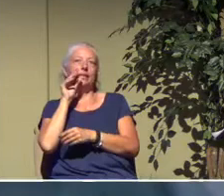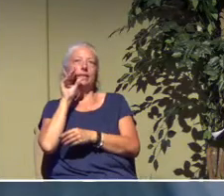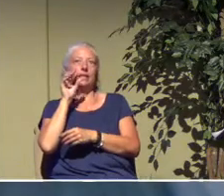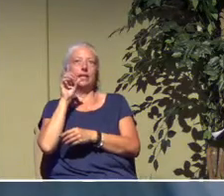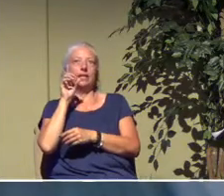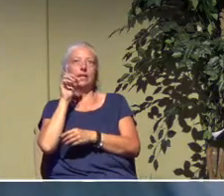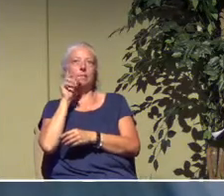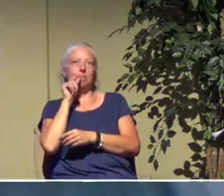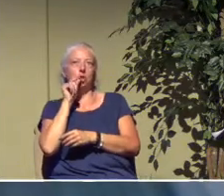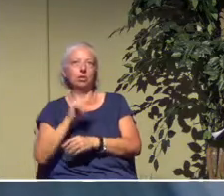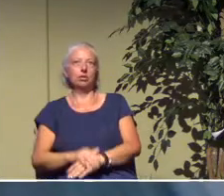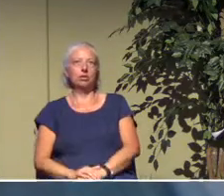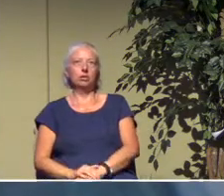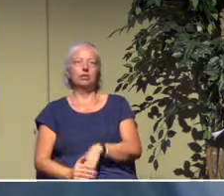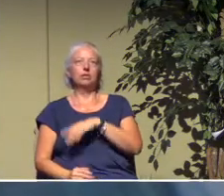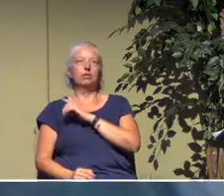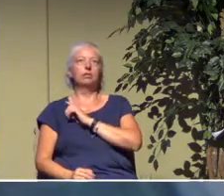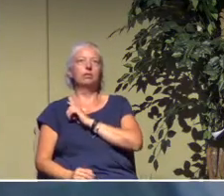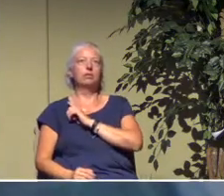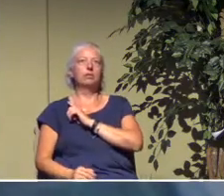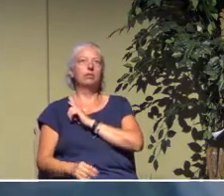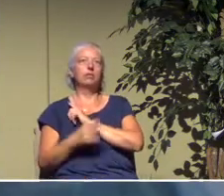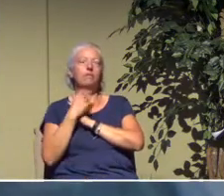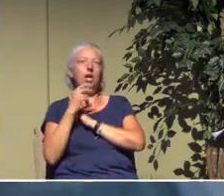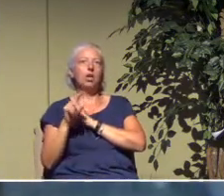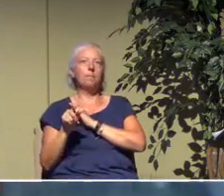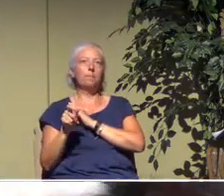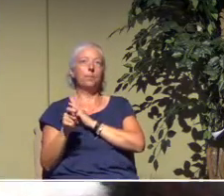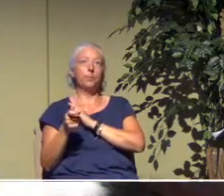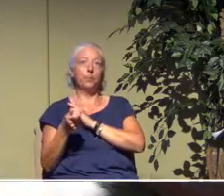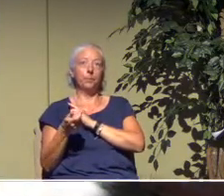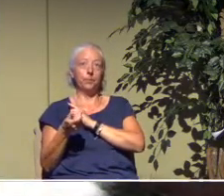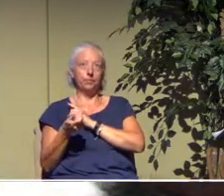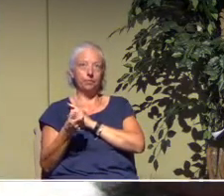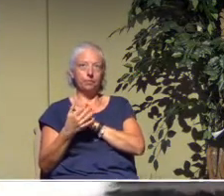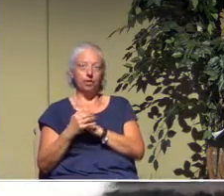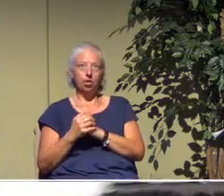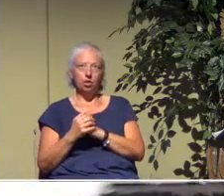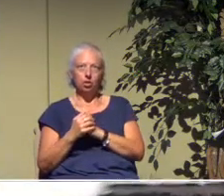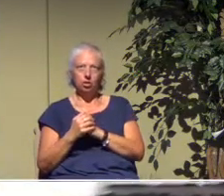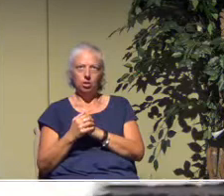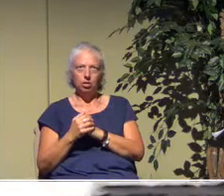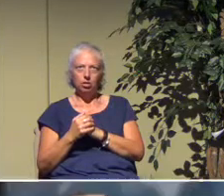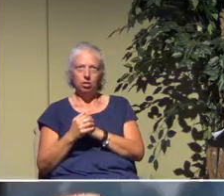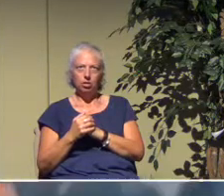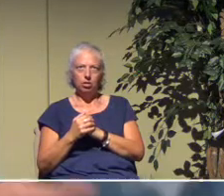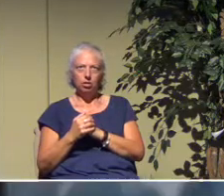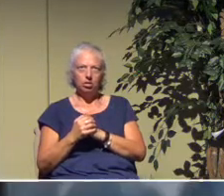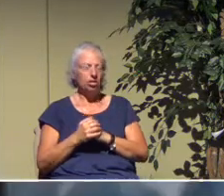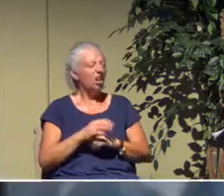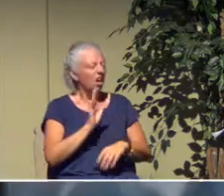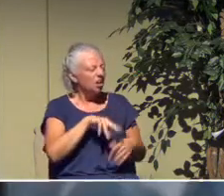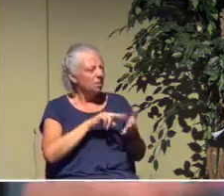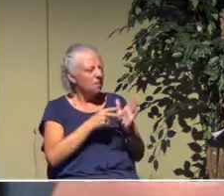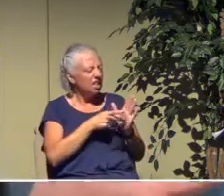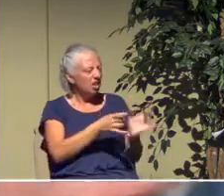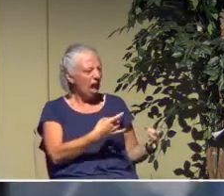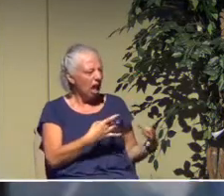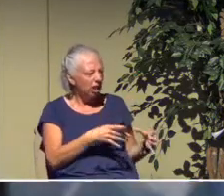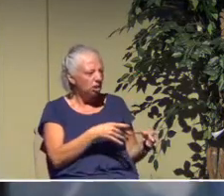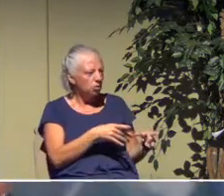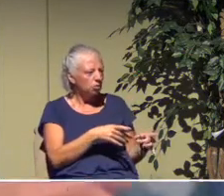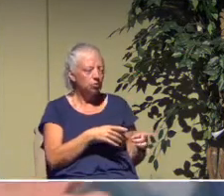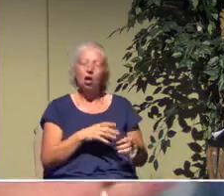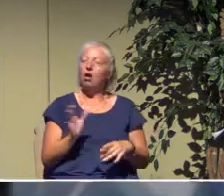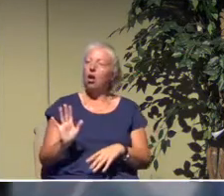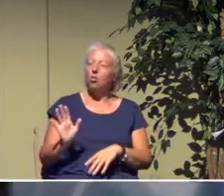Father came up to me and said, Brett, how do I talk to my daughter about sex? By the way, she hates me. I said, what do you mean she hates you? And he said, oh, forget about that. How do I talk to her about